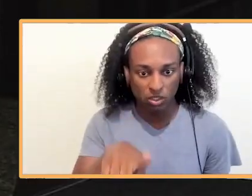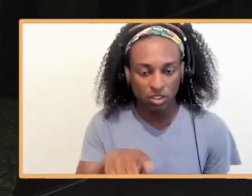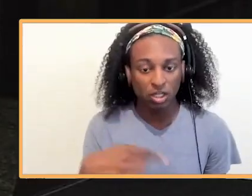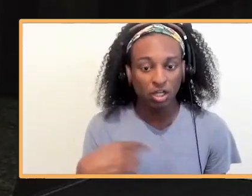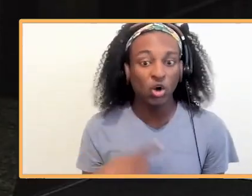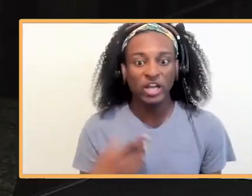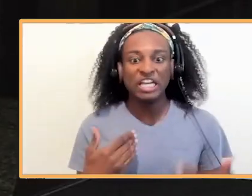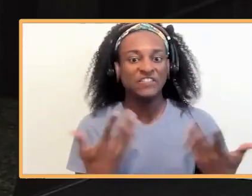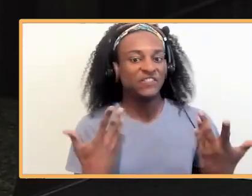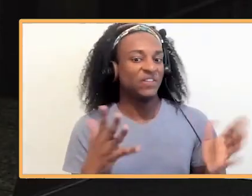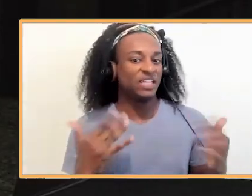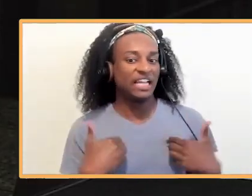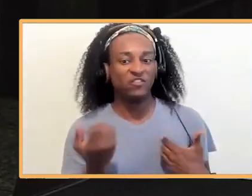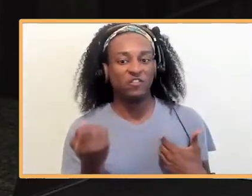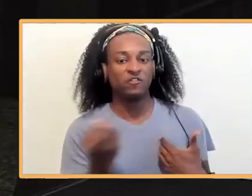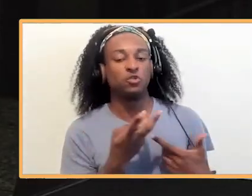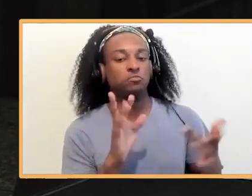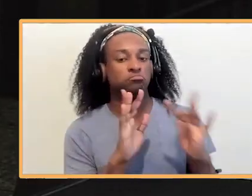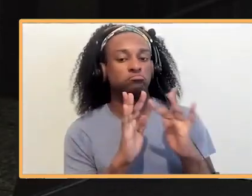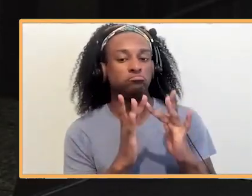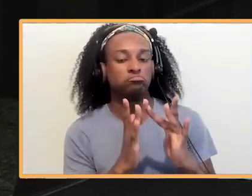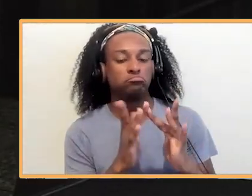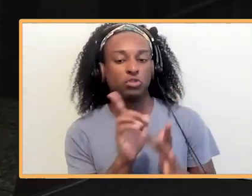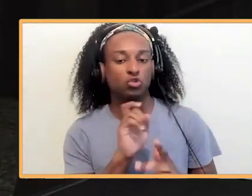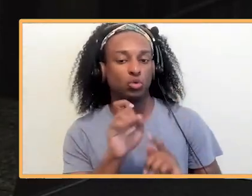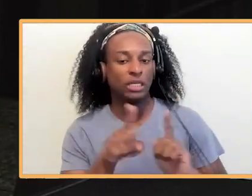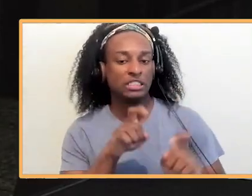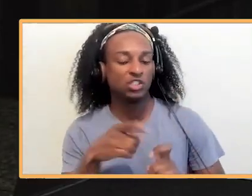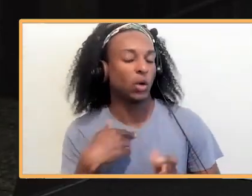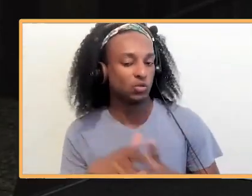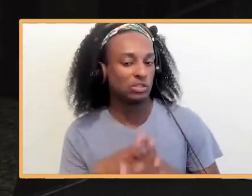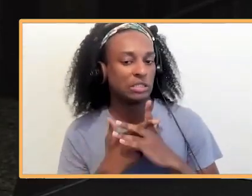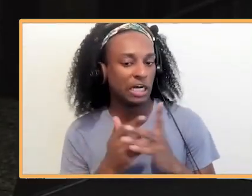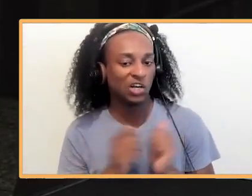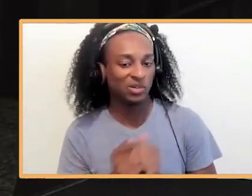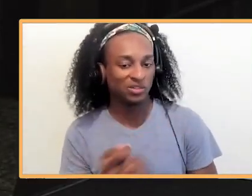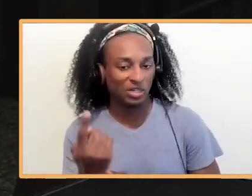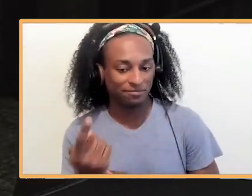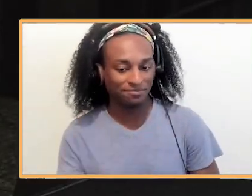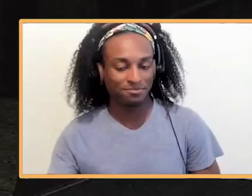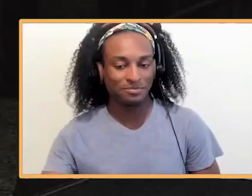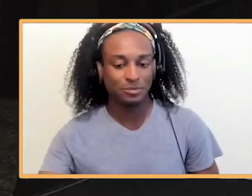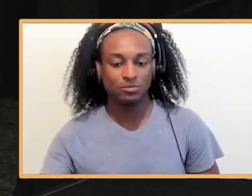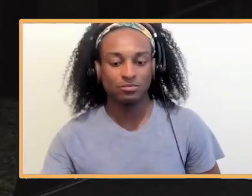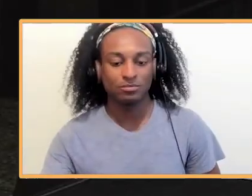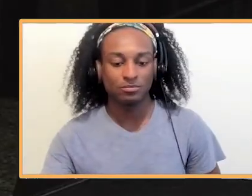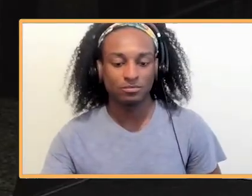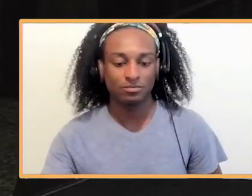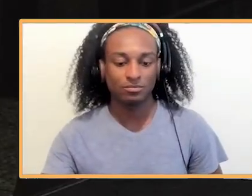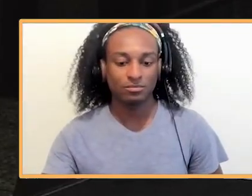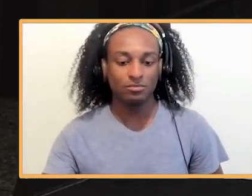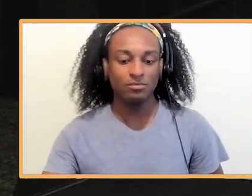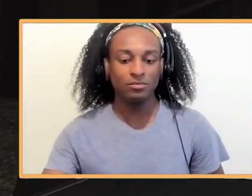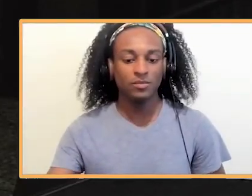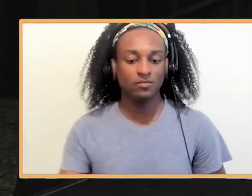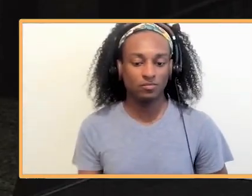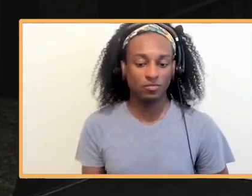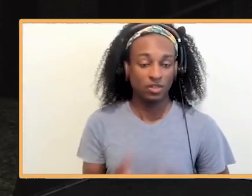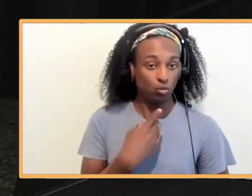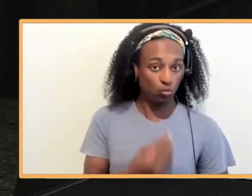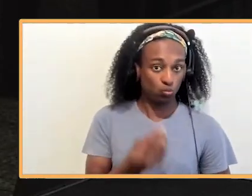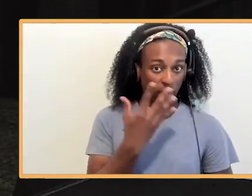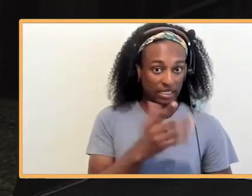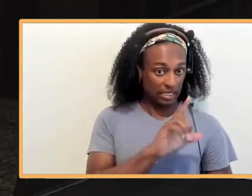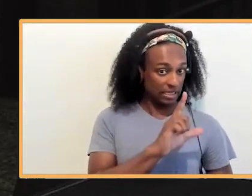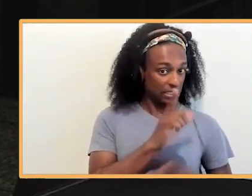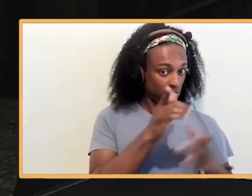virtual questions, so I'll get the ball rolling with one of those. Is the difference between white liberals and white conservatives